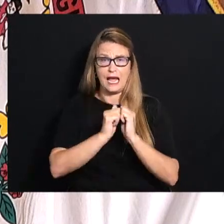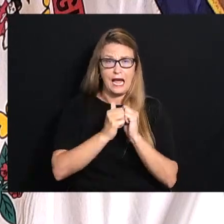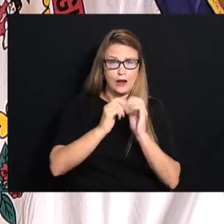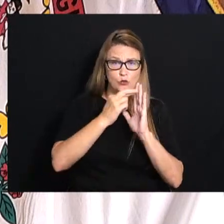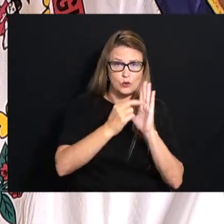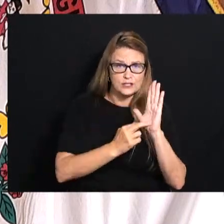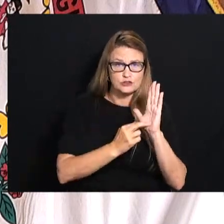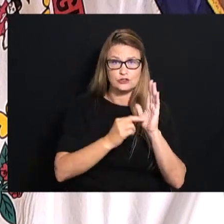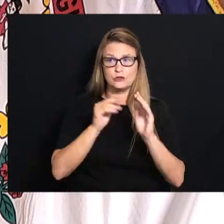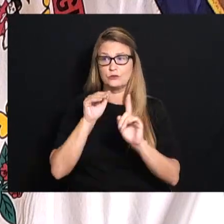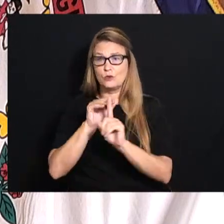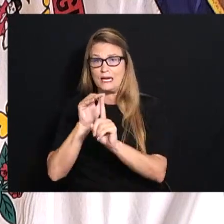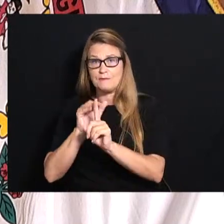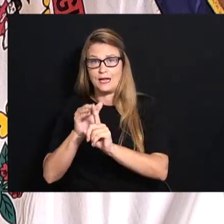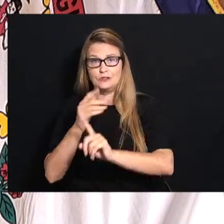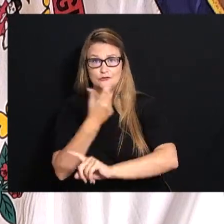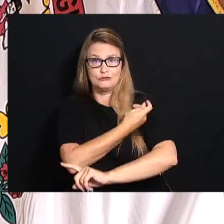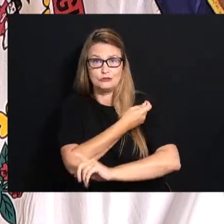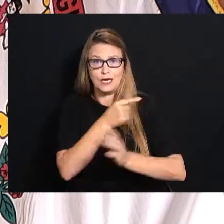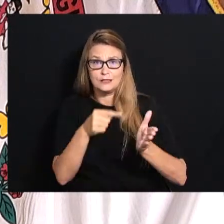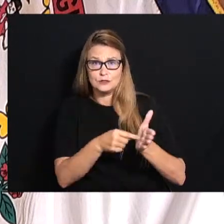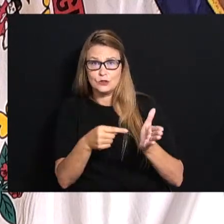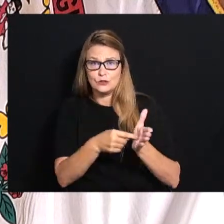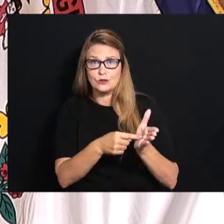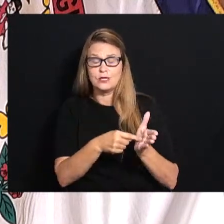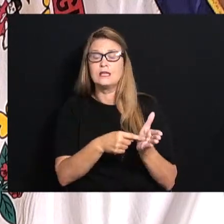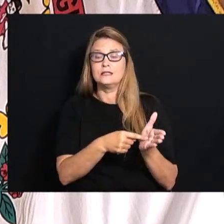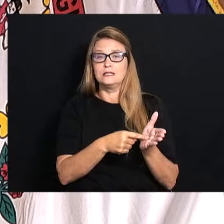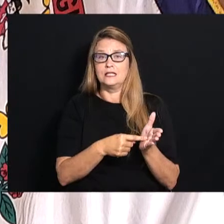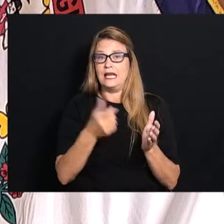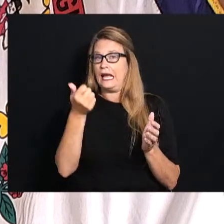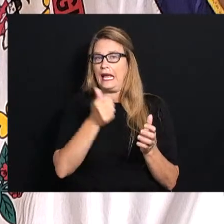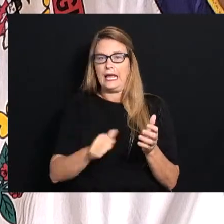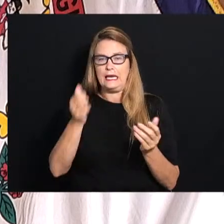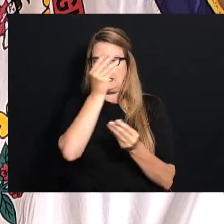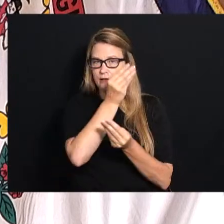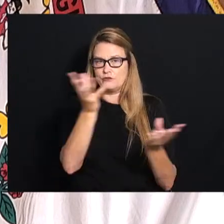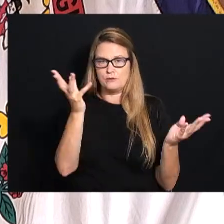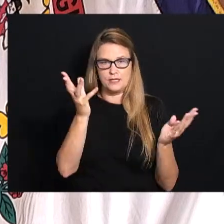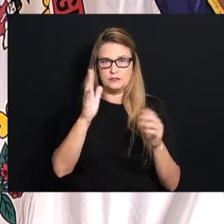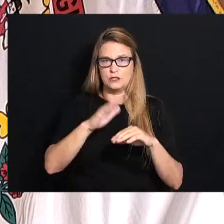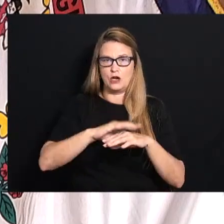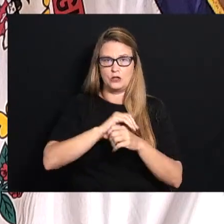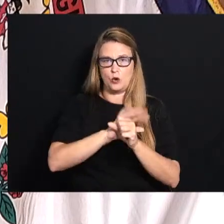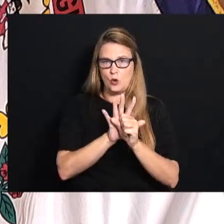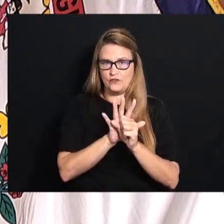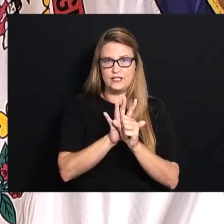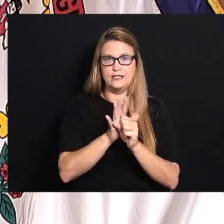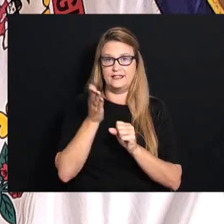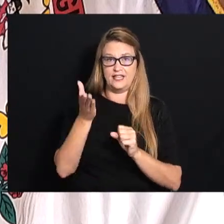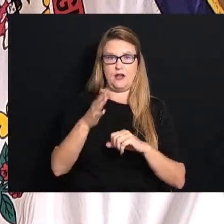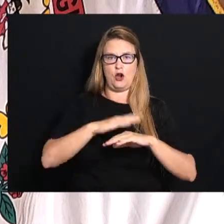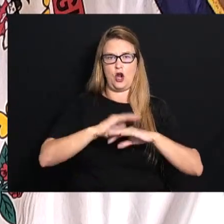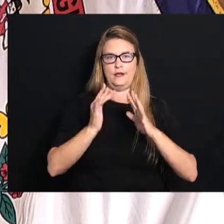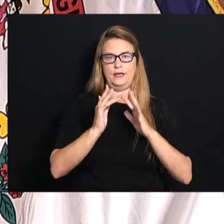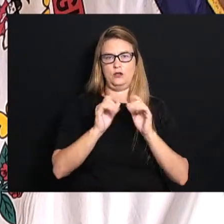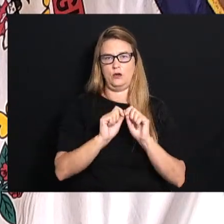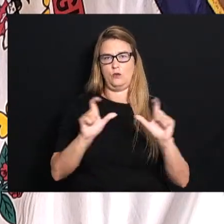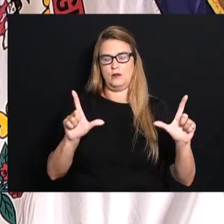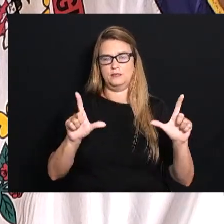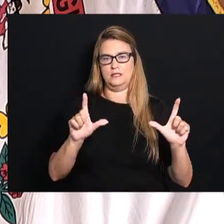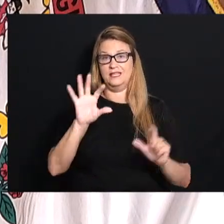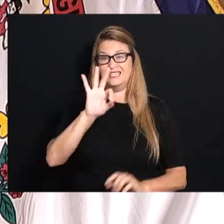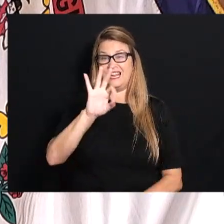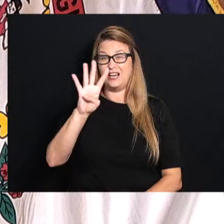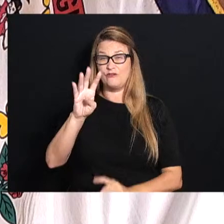get your shots. Any of the other info on COVID is up on our website. 94